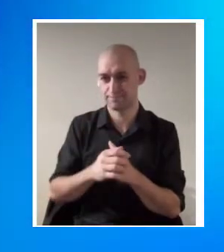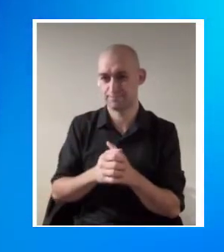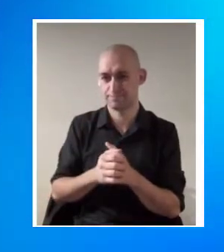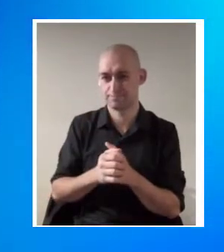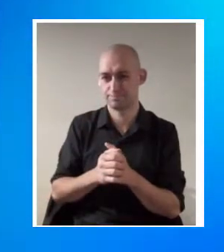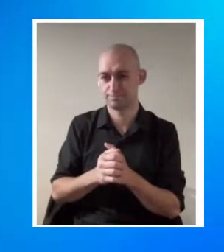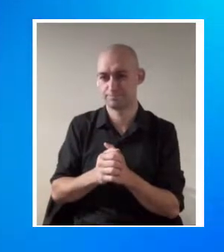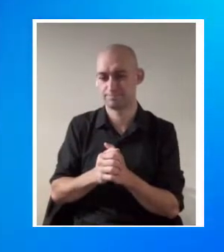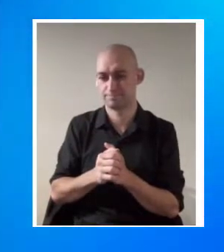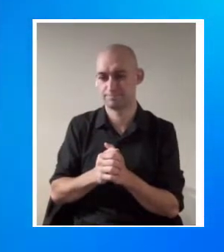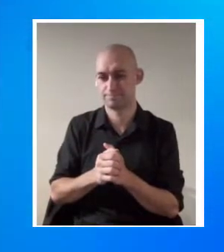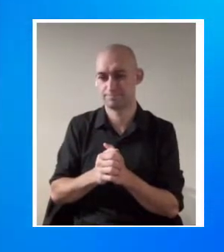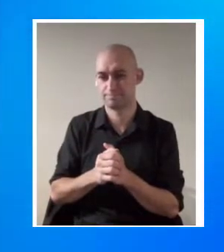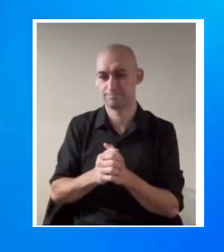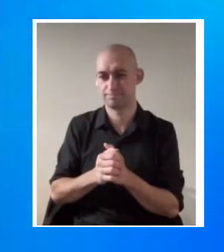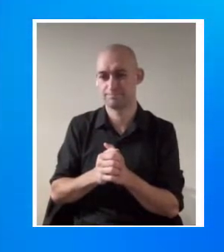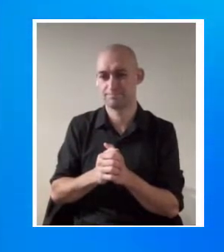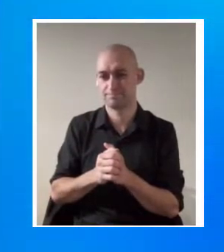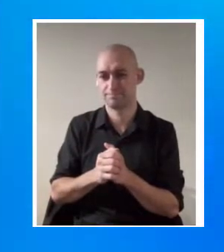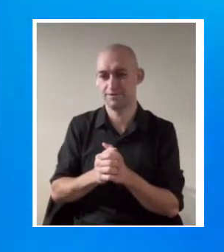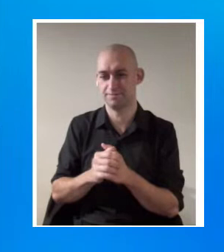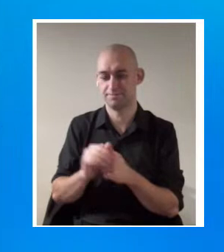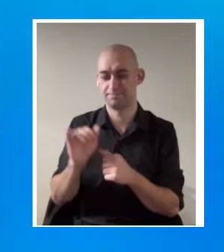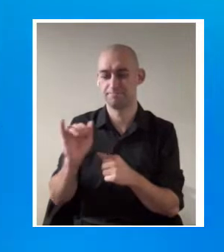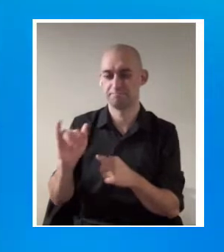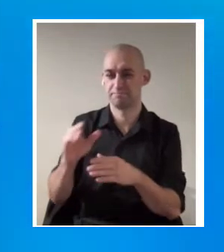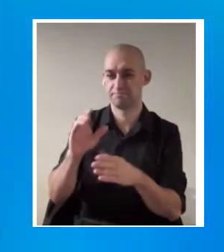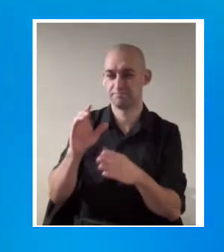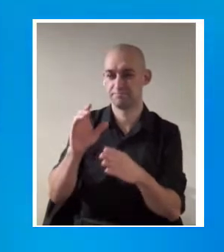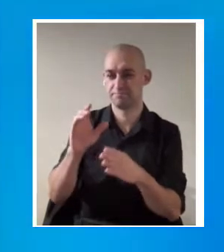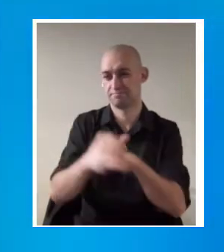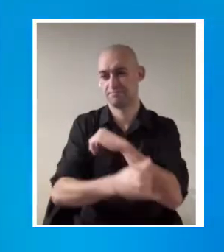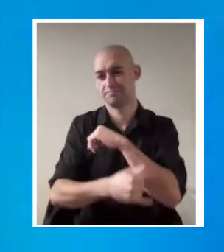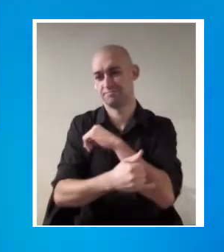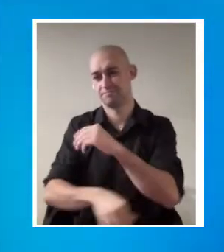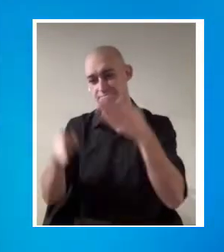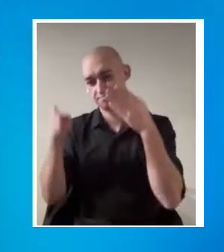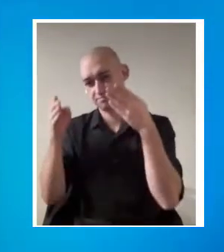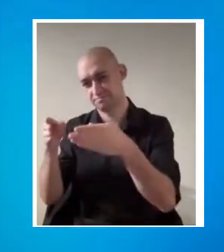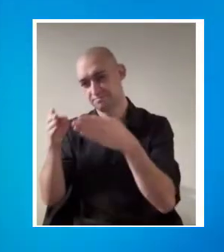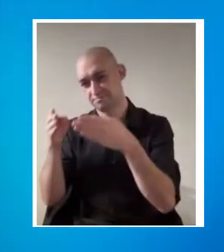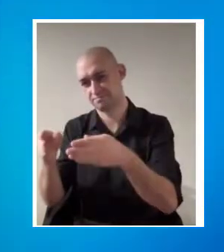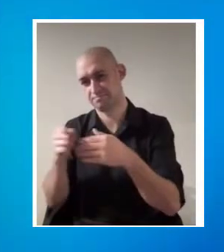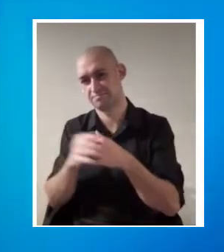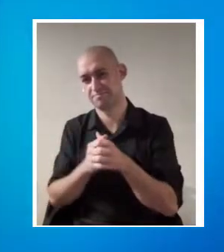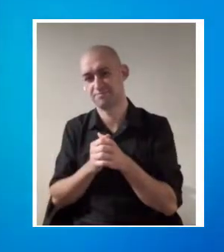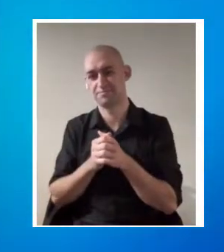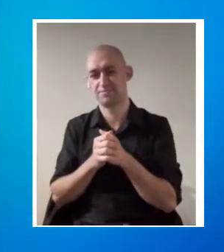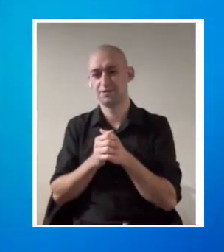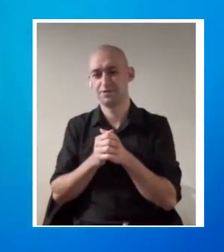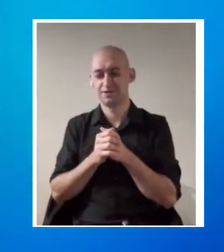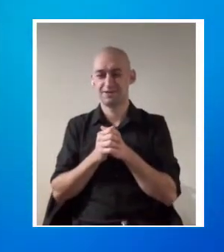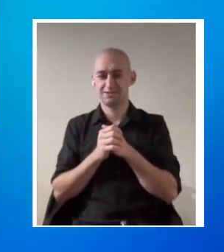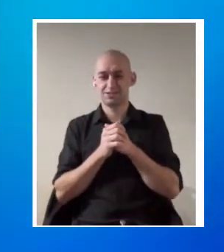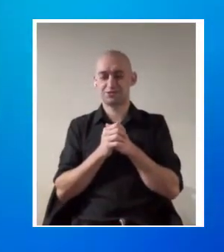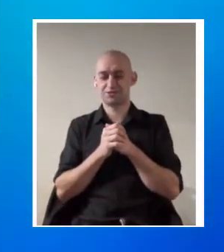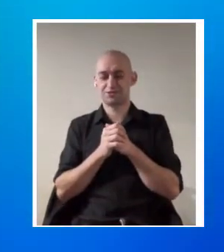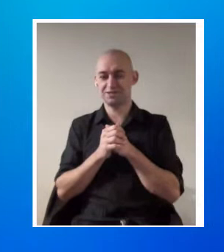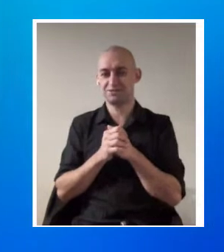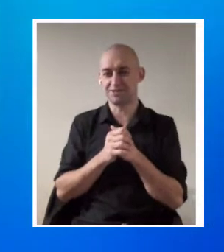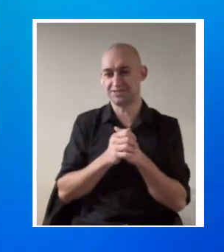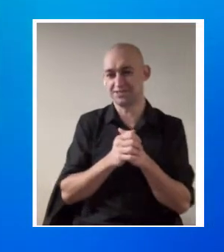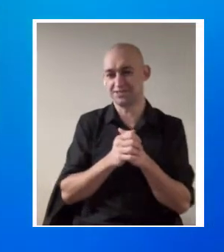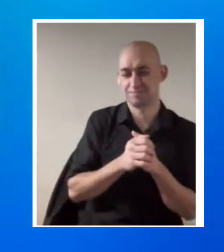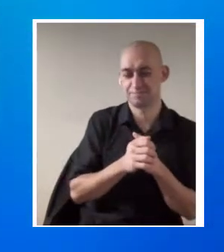which community needs should the county focus on? Yeah. And then again, it was into